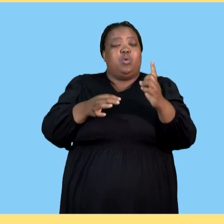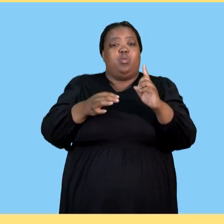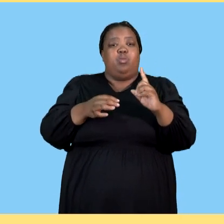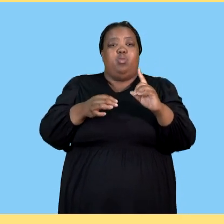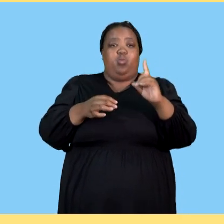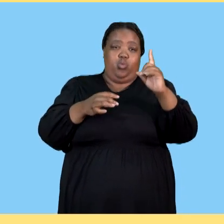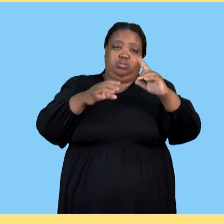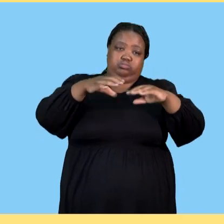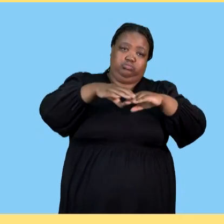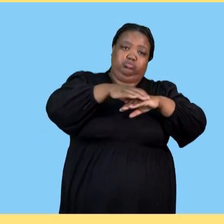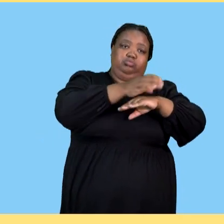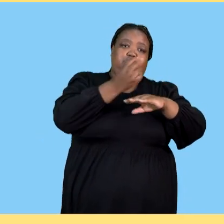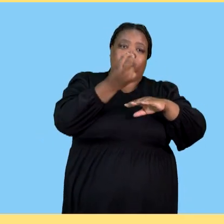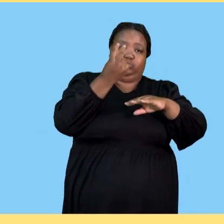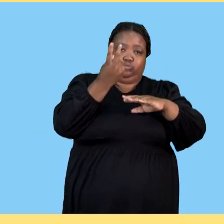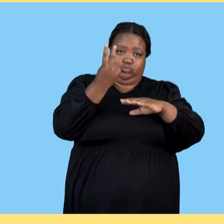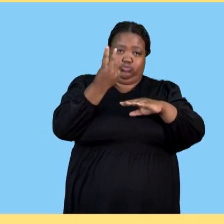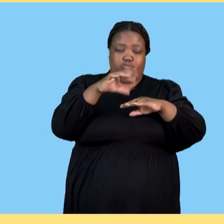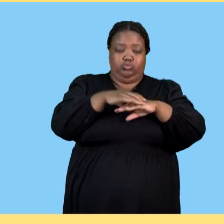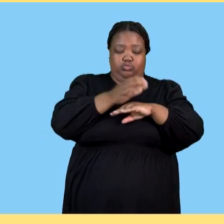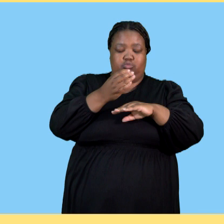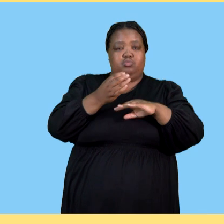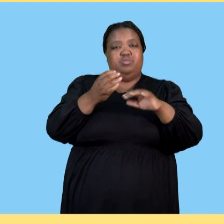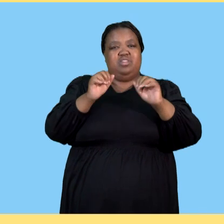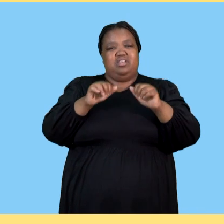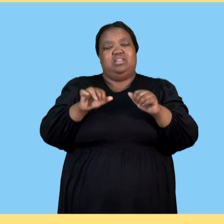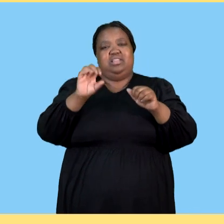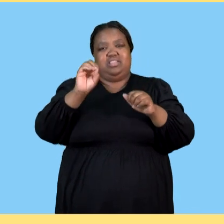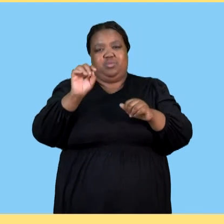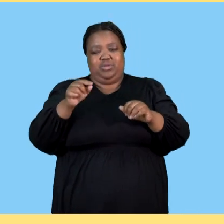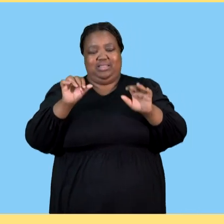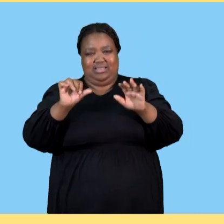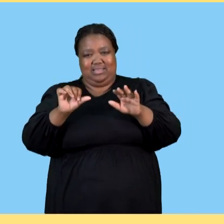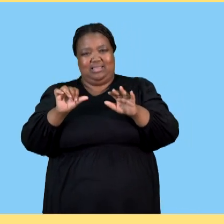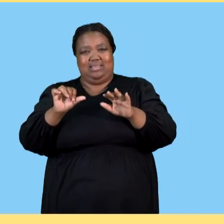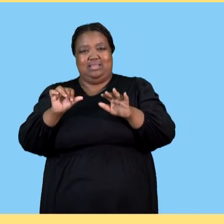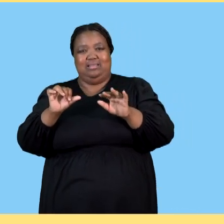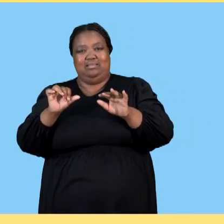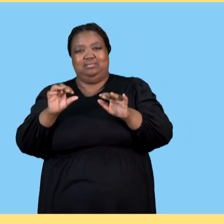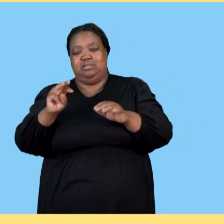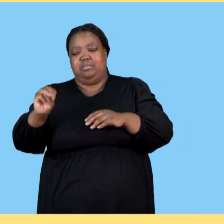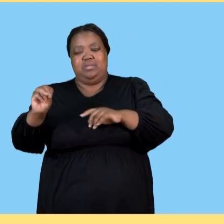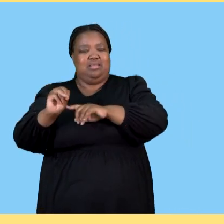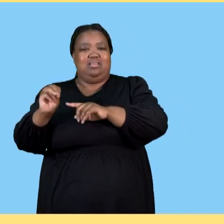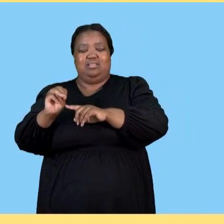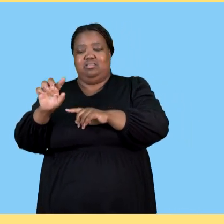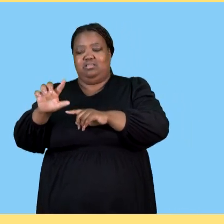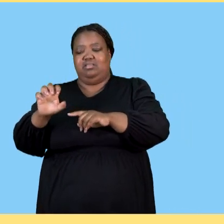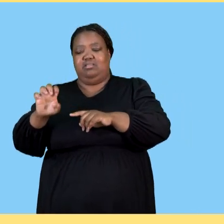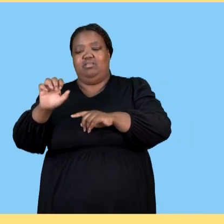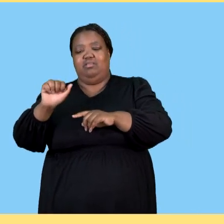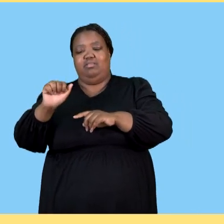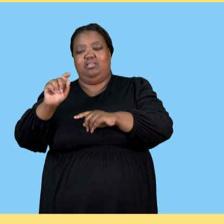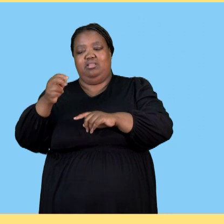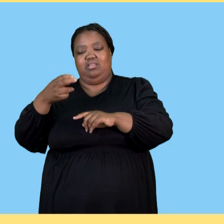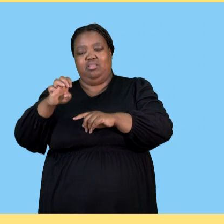1 pair of shoes will need 0.6 meters of leather material. So what it simply means is for